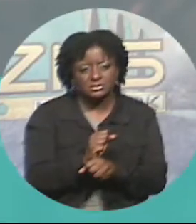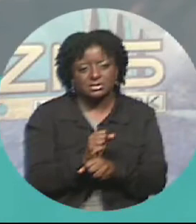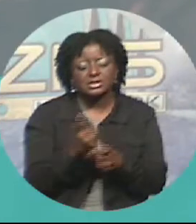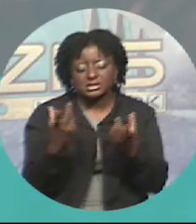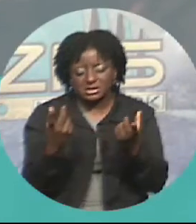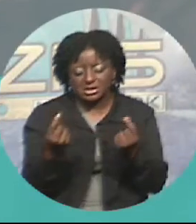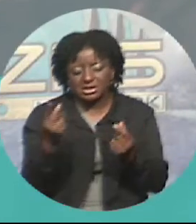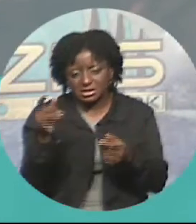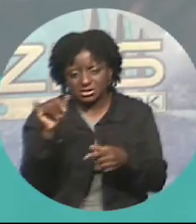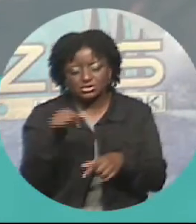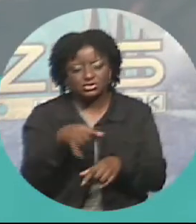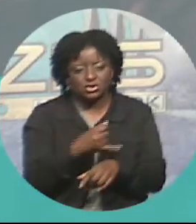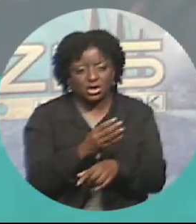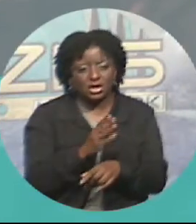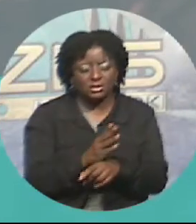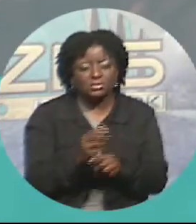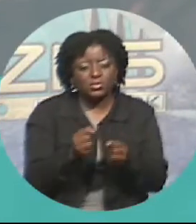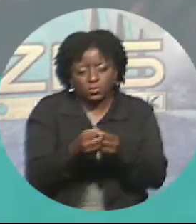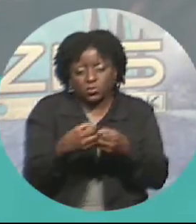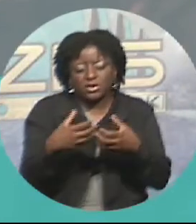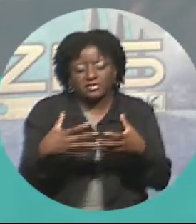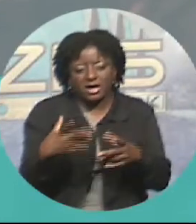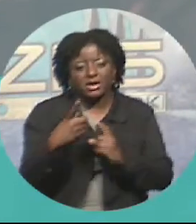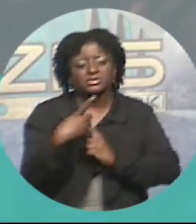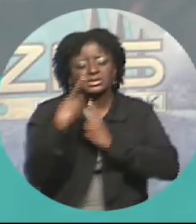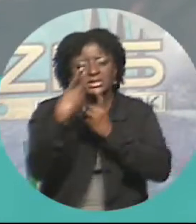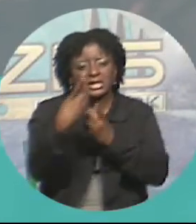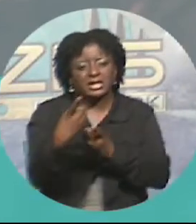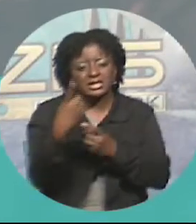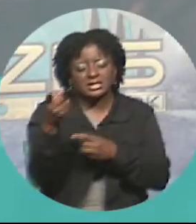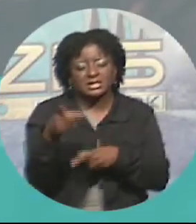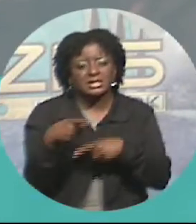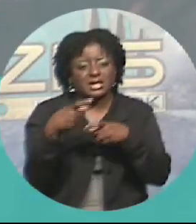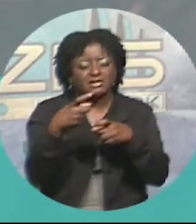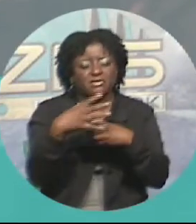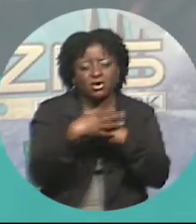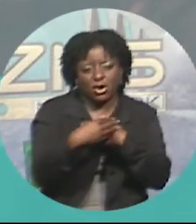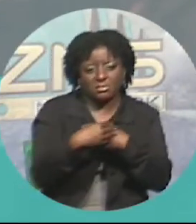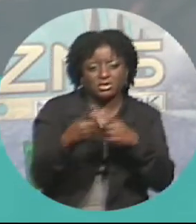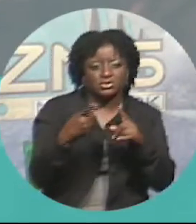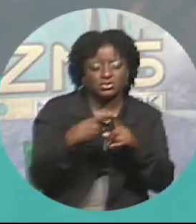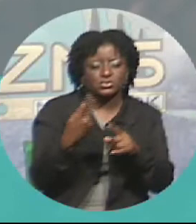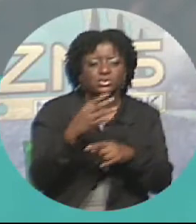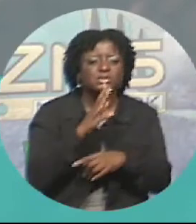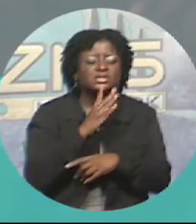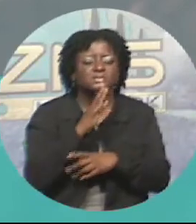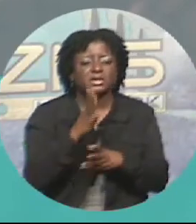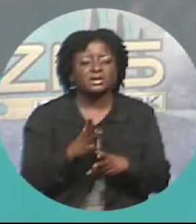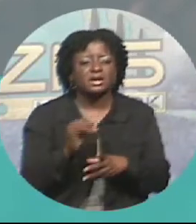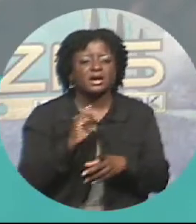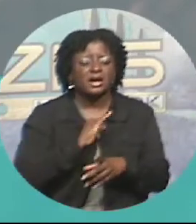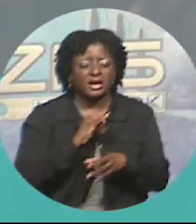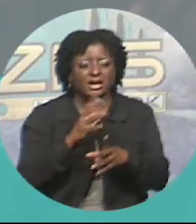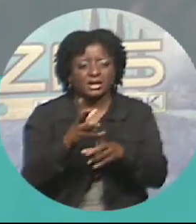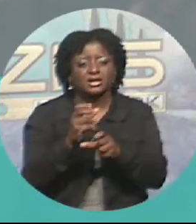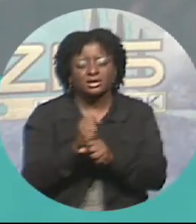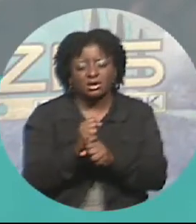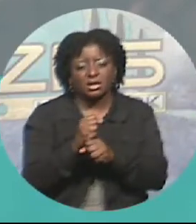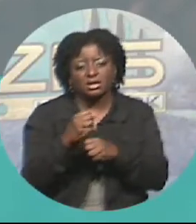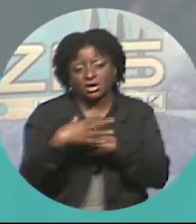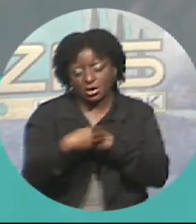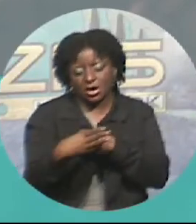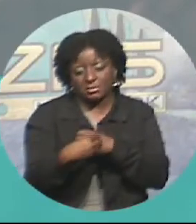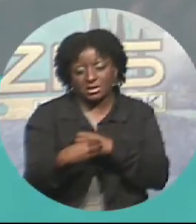to without undue delay give a copy to the Speaker. I was provided with a copy, and as soon as my